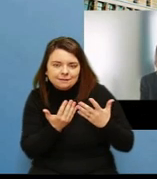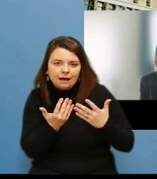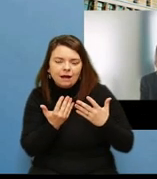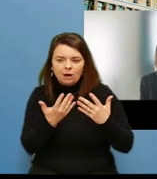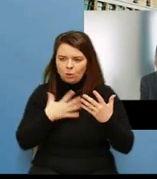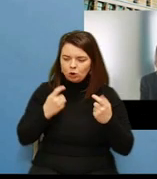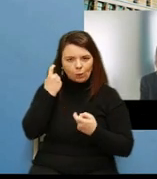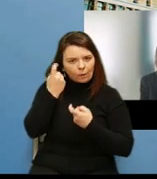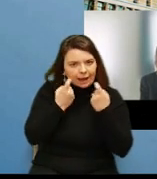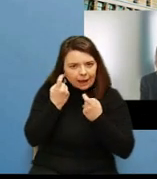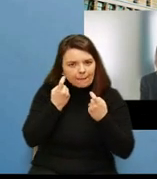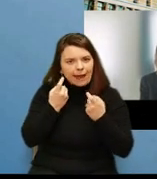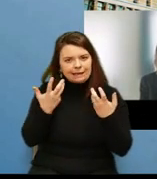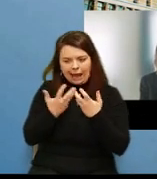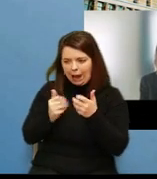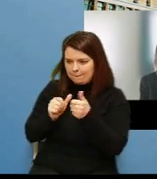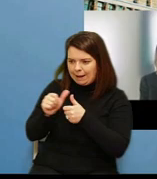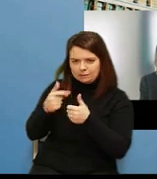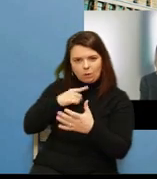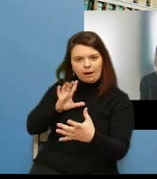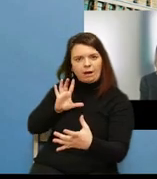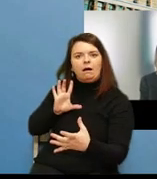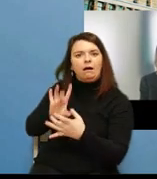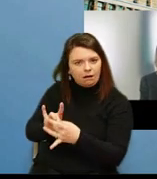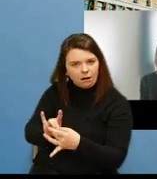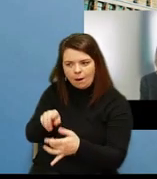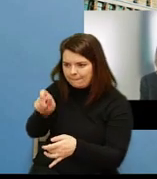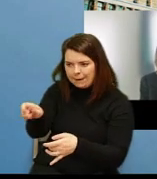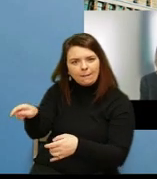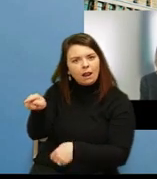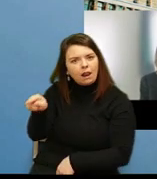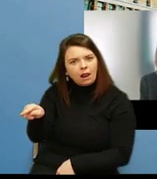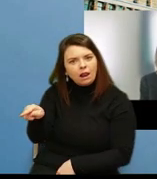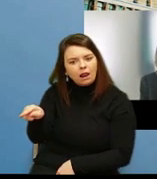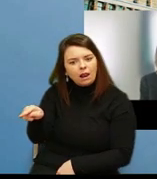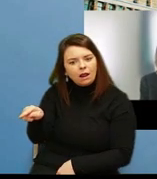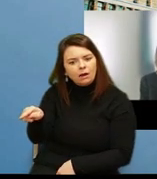inequalities data, think about how we can better